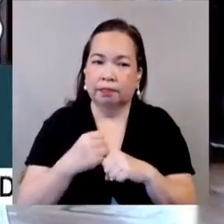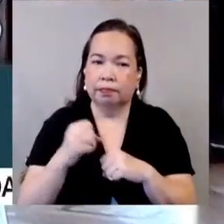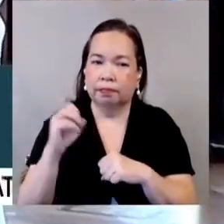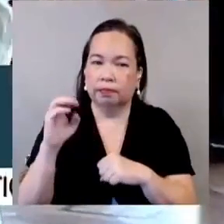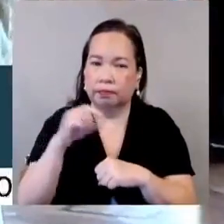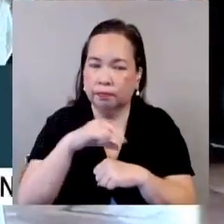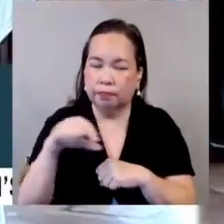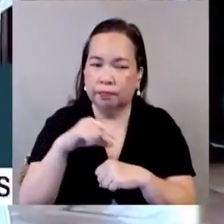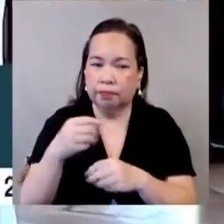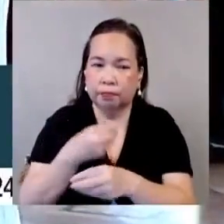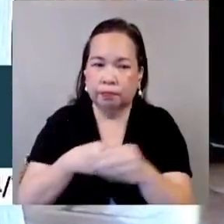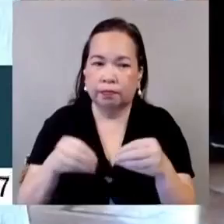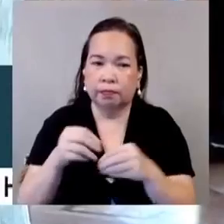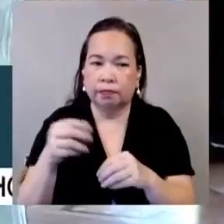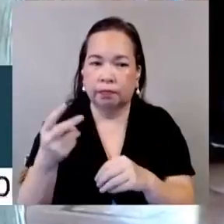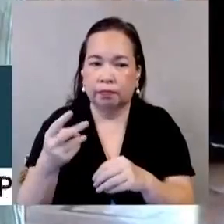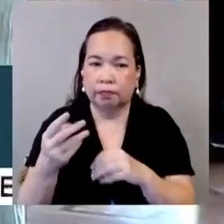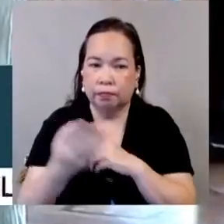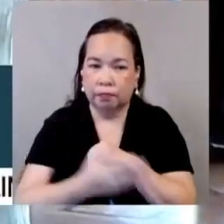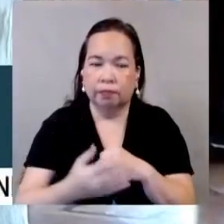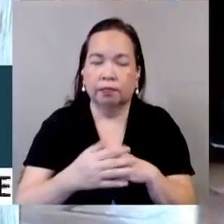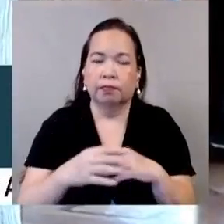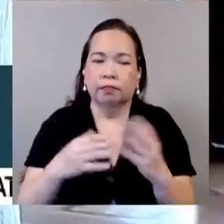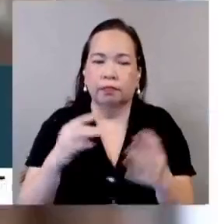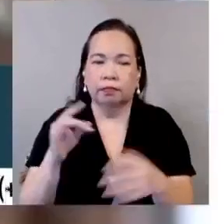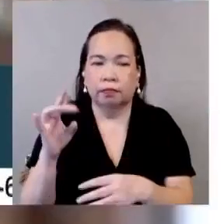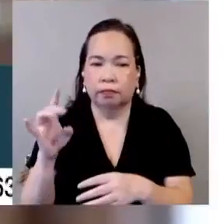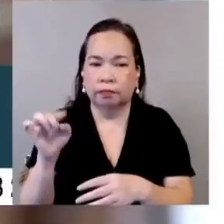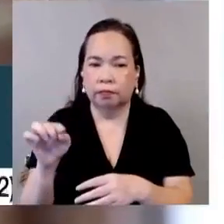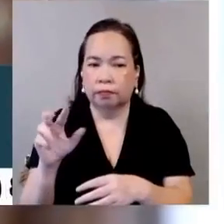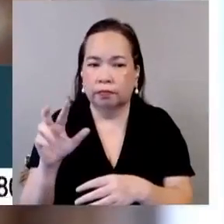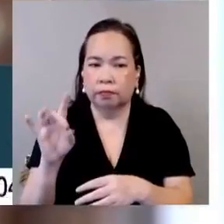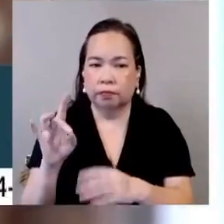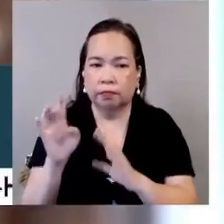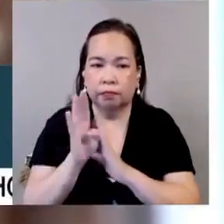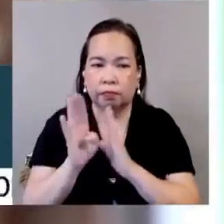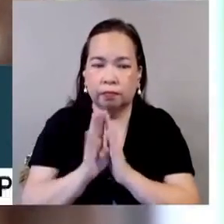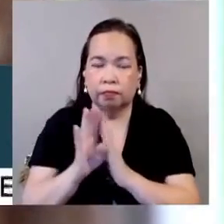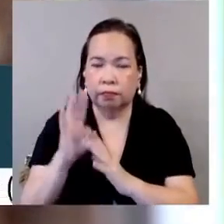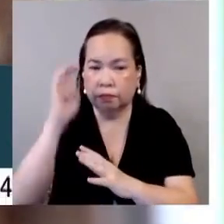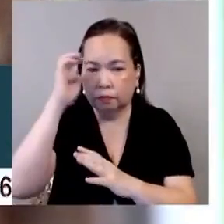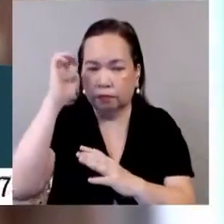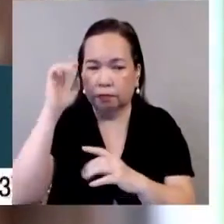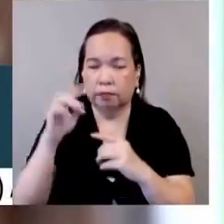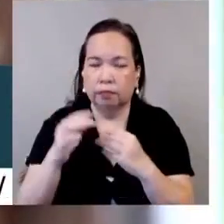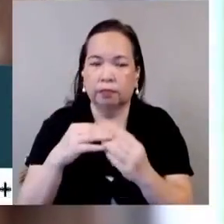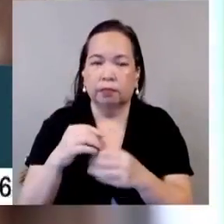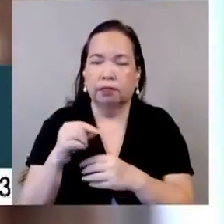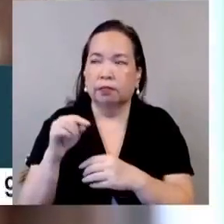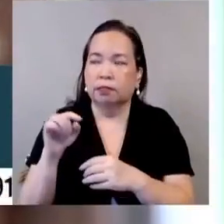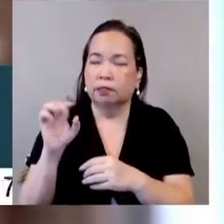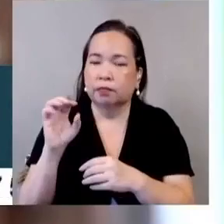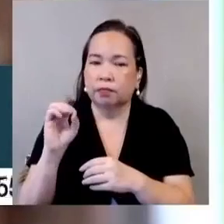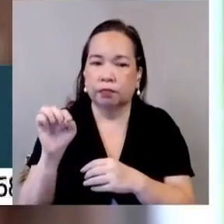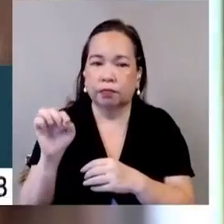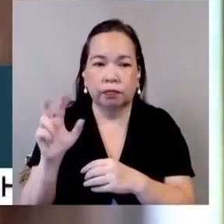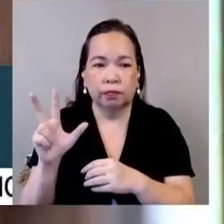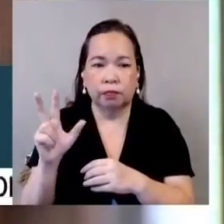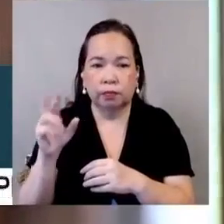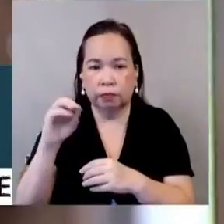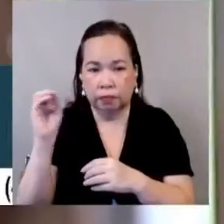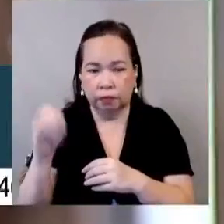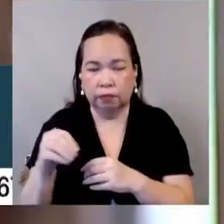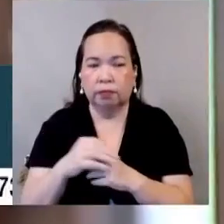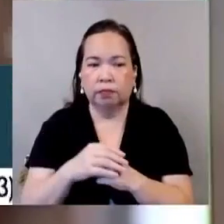countries amounted to 18.38 billion euros, but that's only just 0.3% of the European Union's total trade. As we all